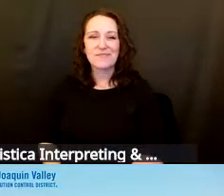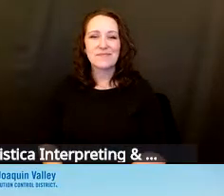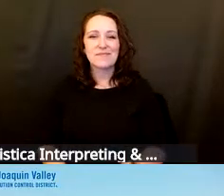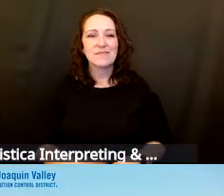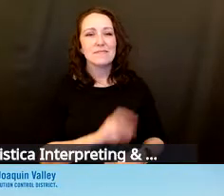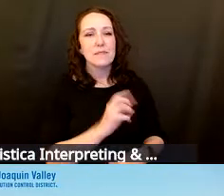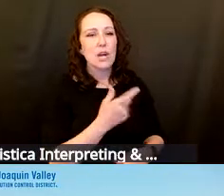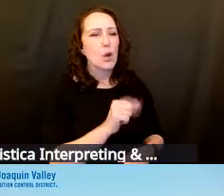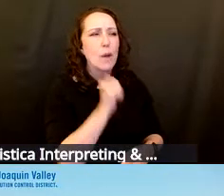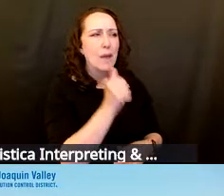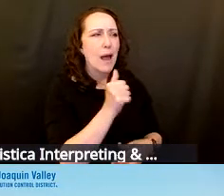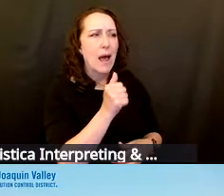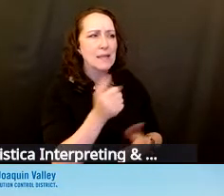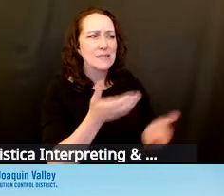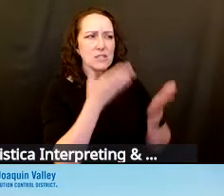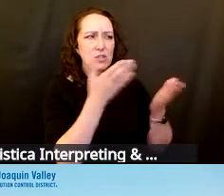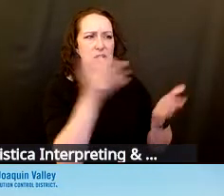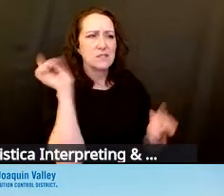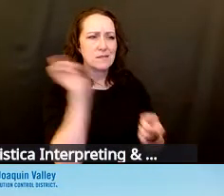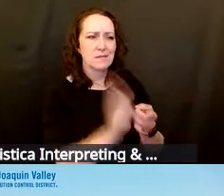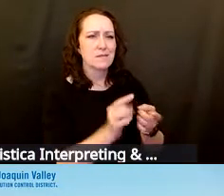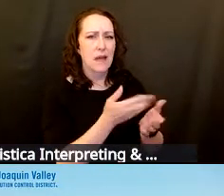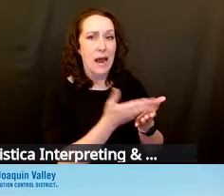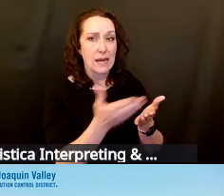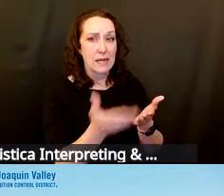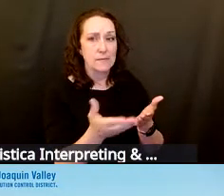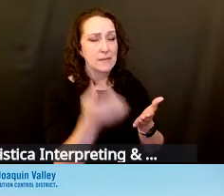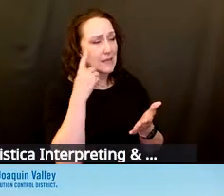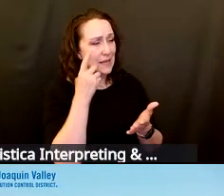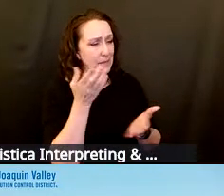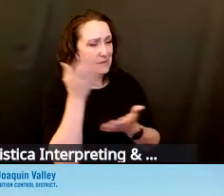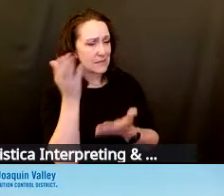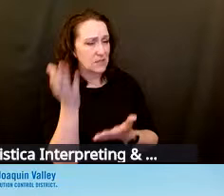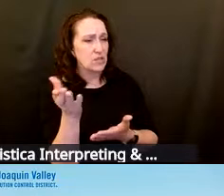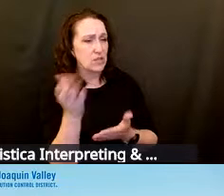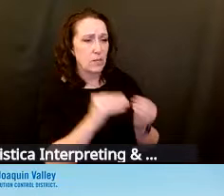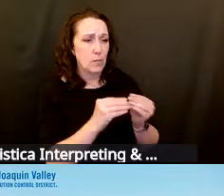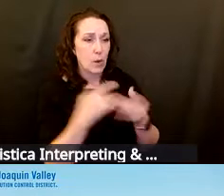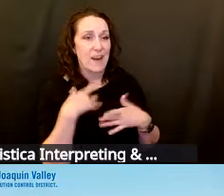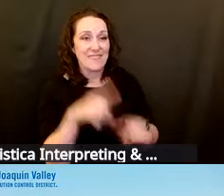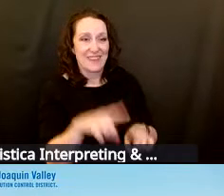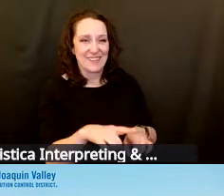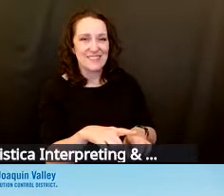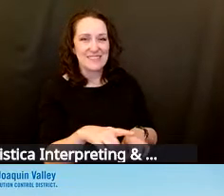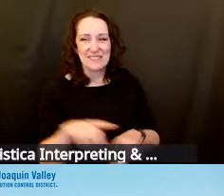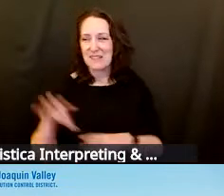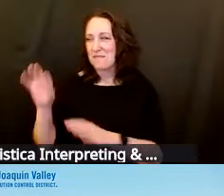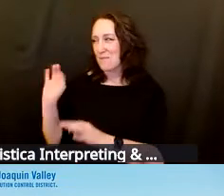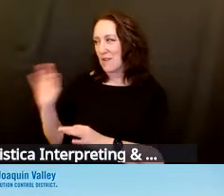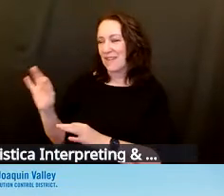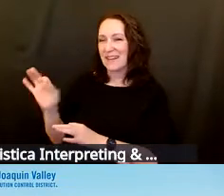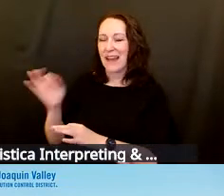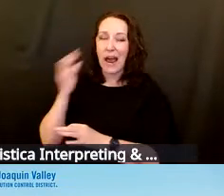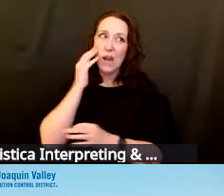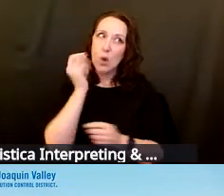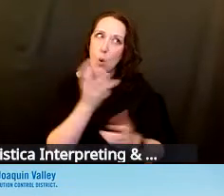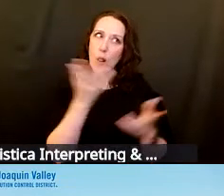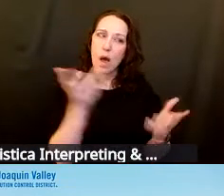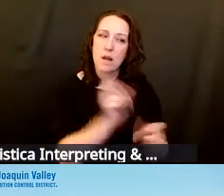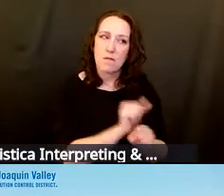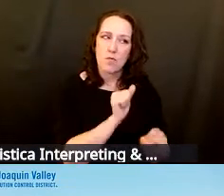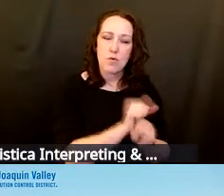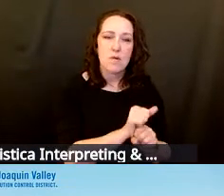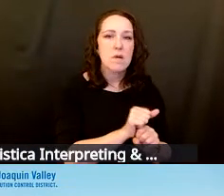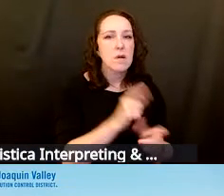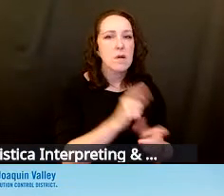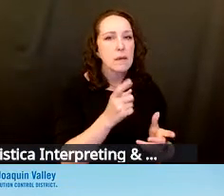suggesting fewer items. I think I was suggesting more events. Perfect. And I know it's a lot of work to go through, but kind of